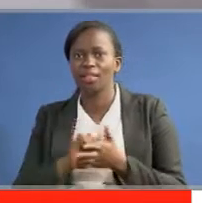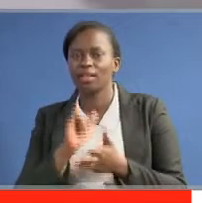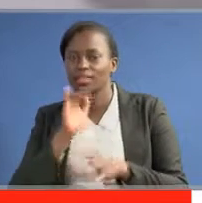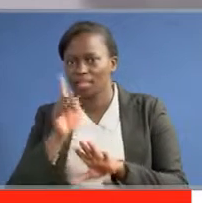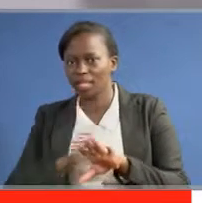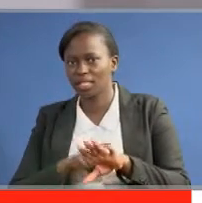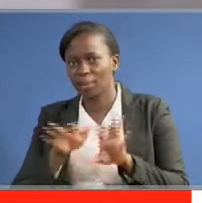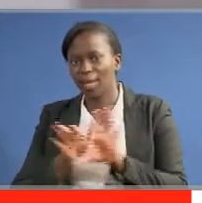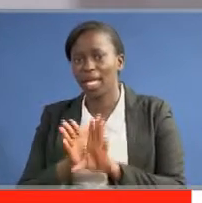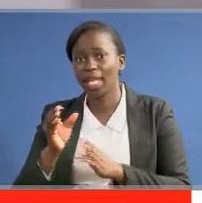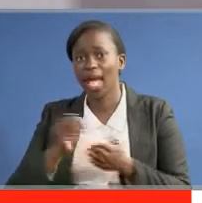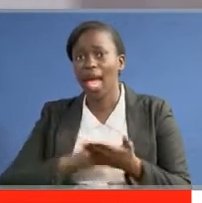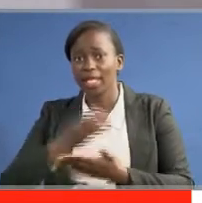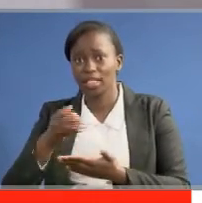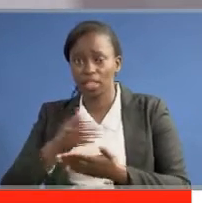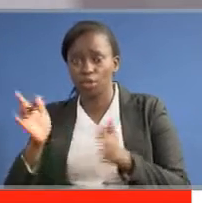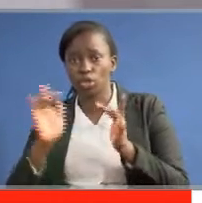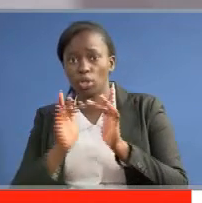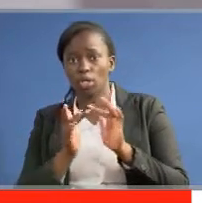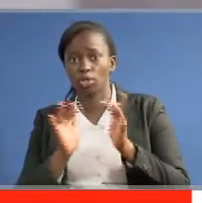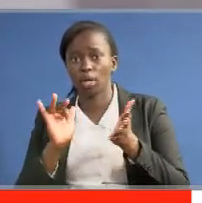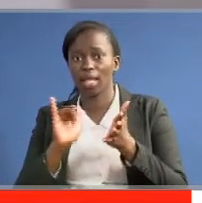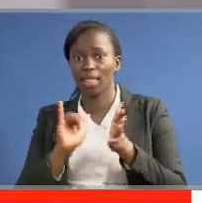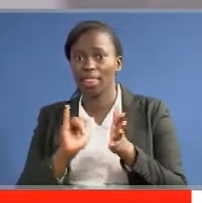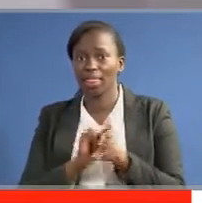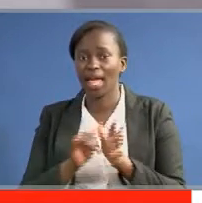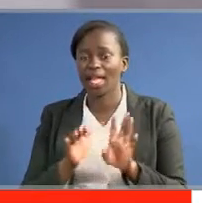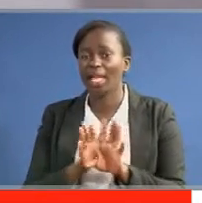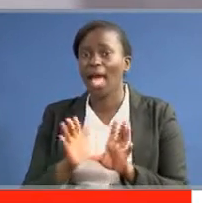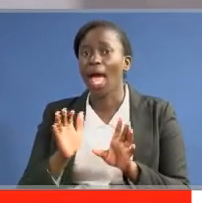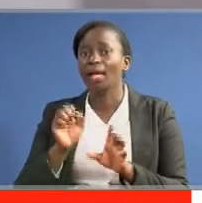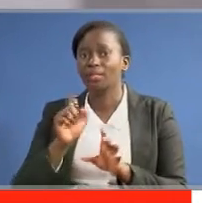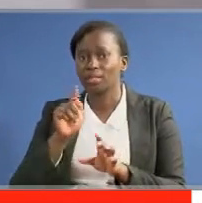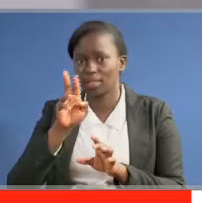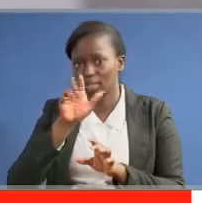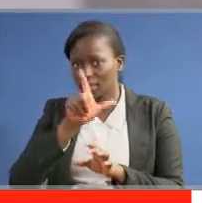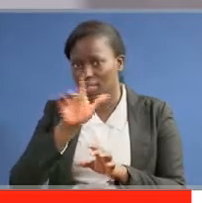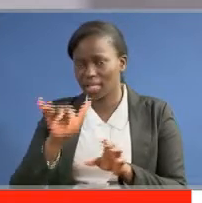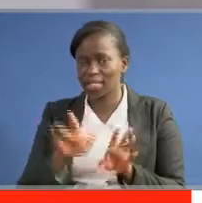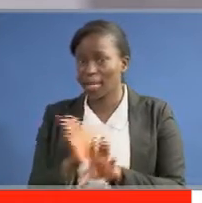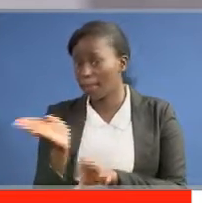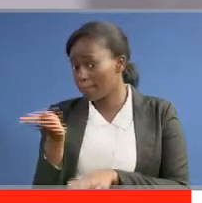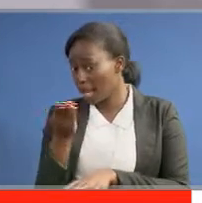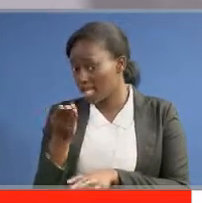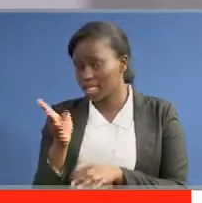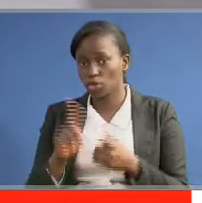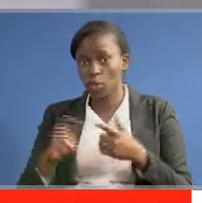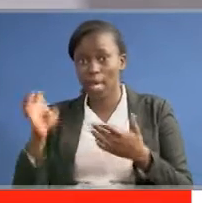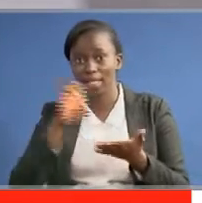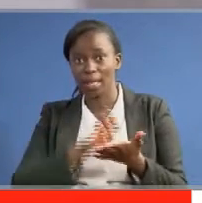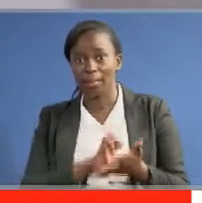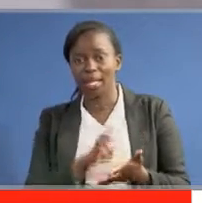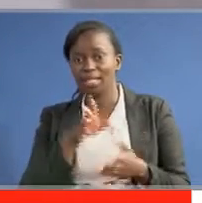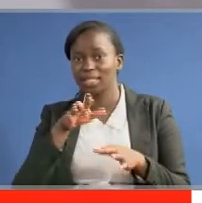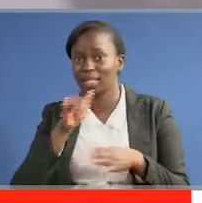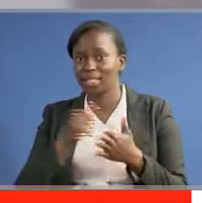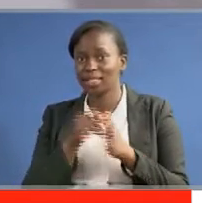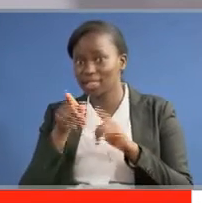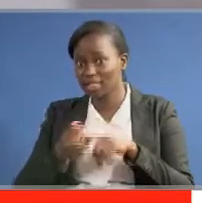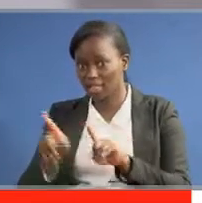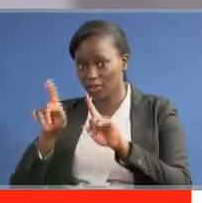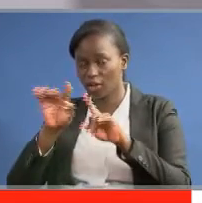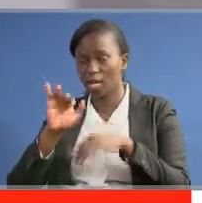vast distribution network, asset base experience and mandate to establish itself as a key enabler